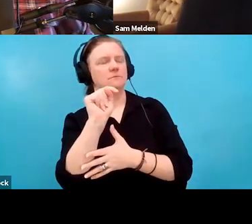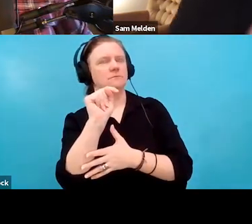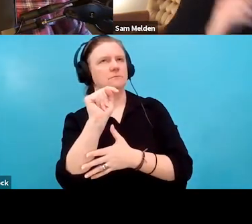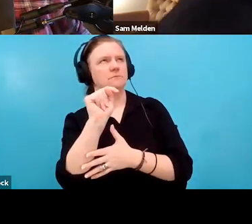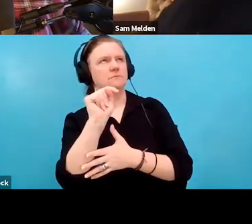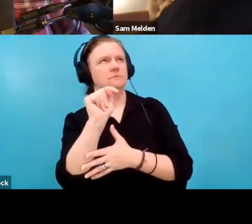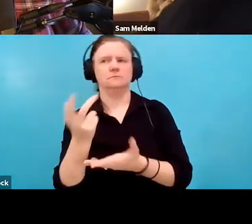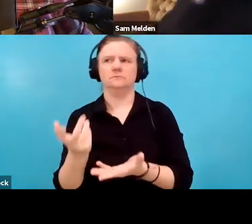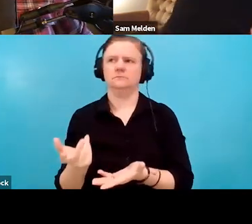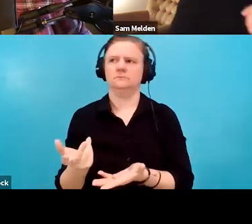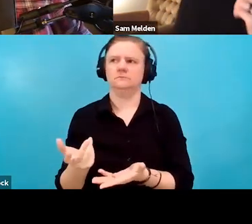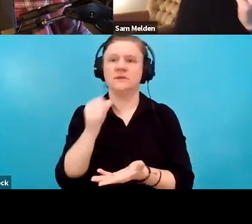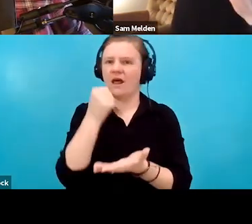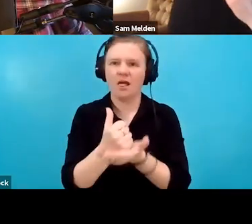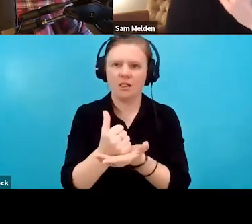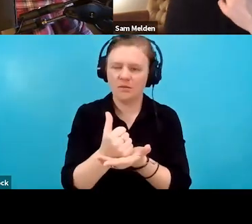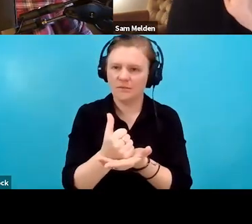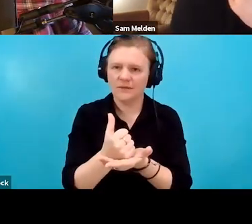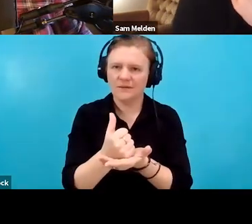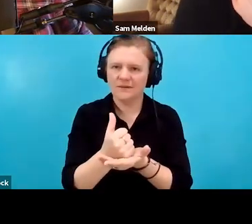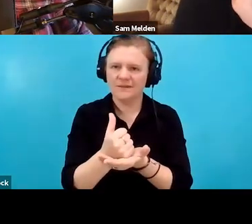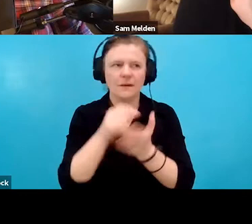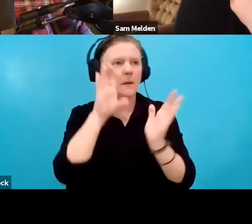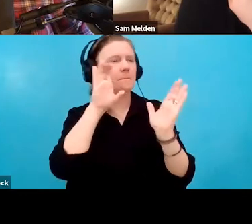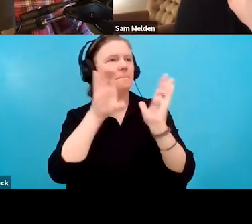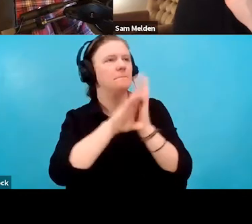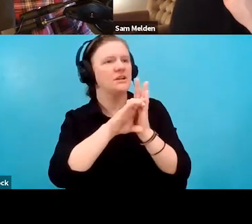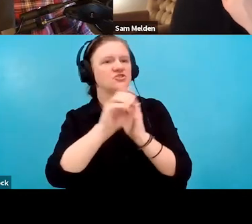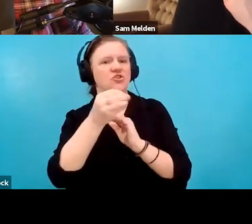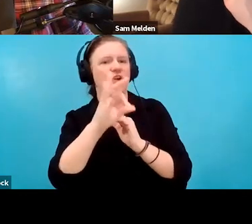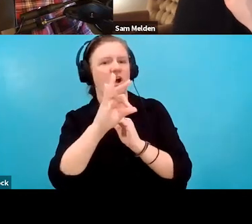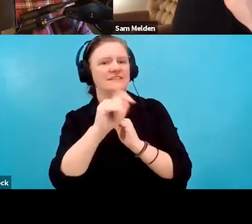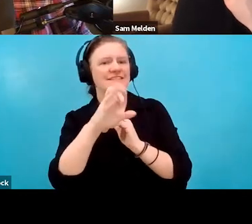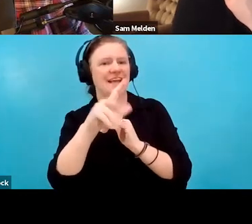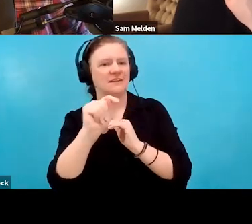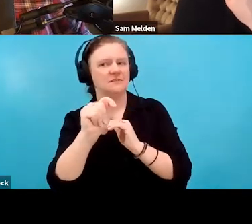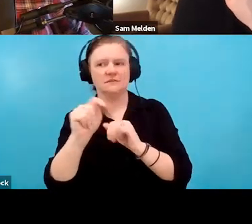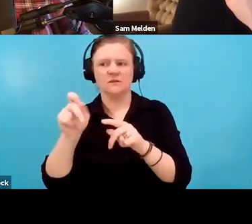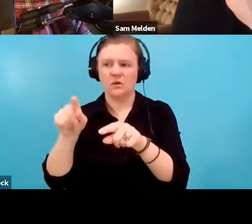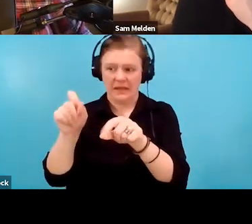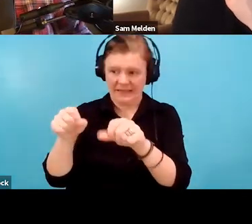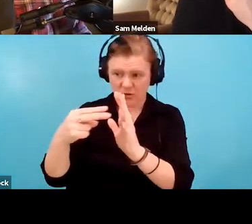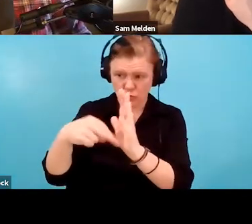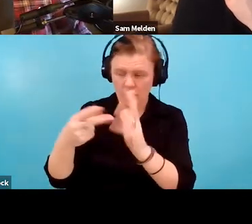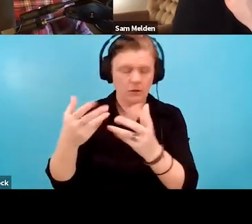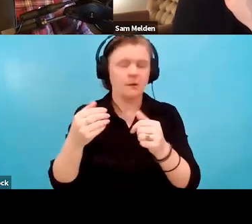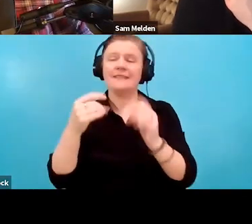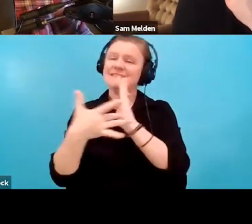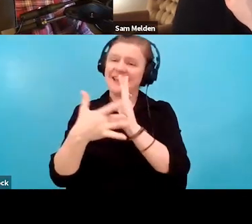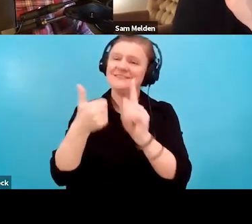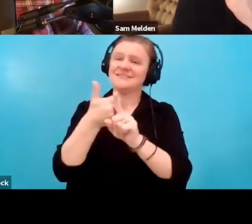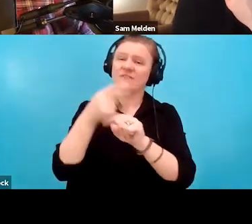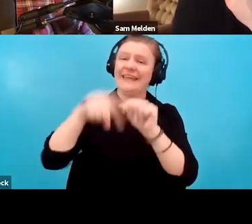Oh, how helpful. Right, great. Picture of text. Like, you want to give me some words from that text? No, can't do that.